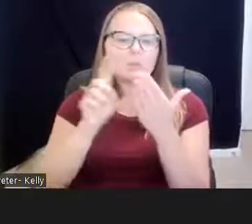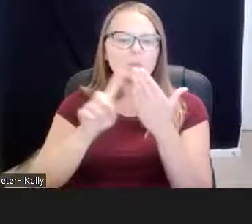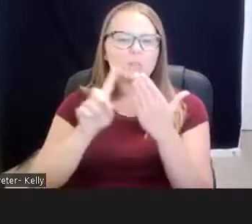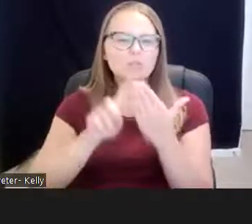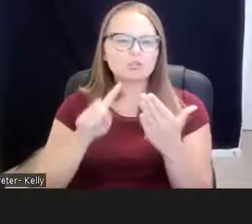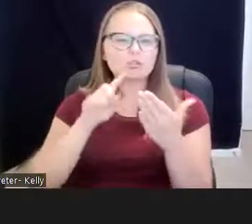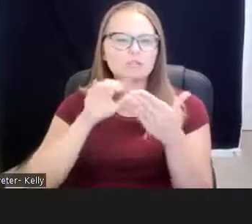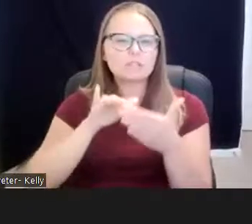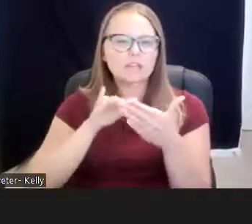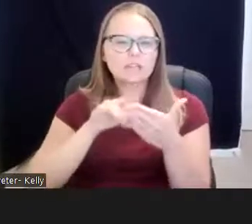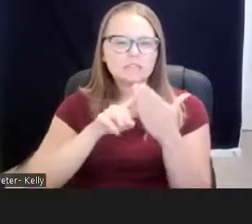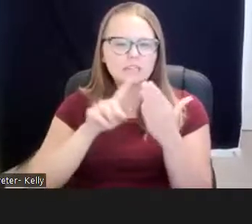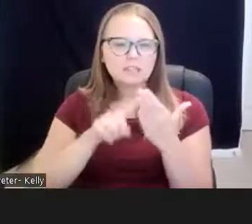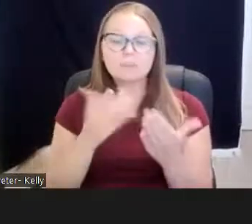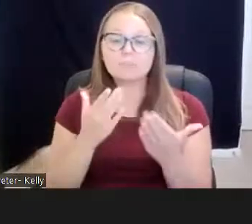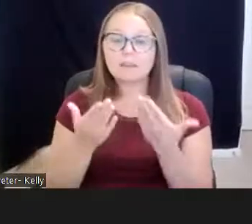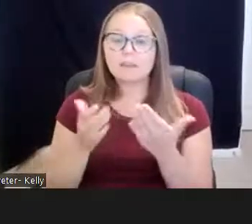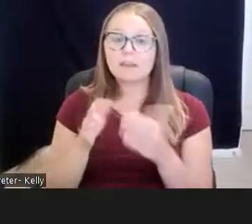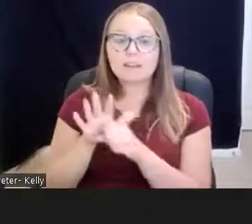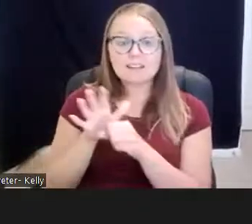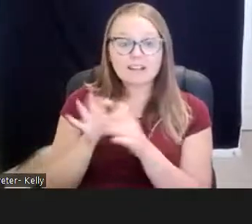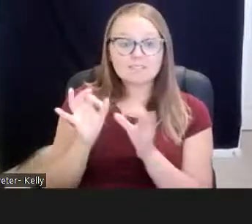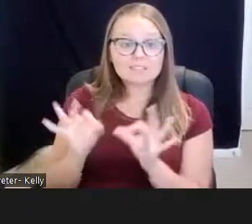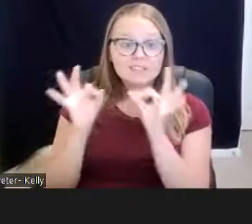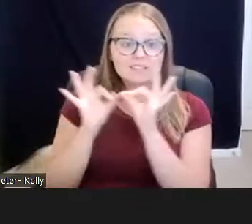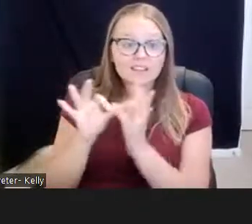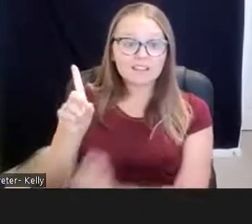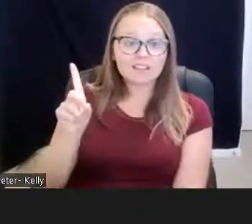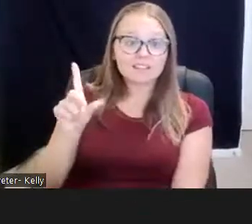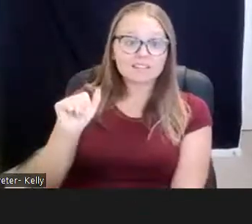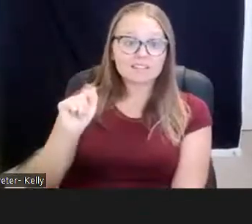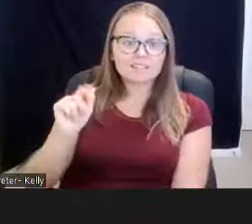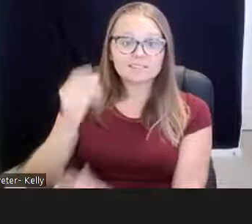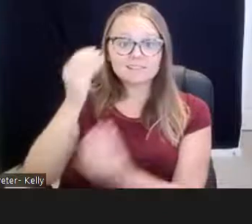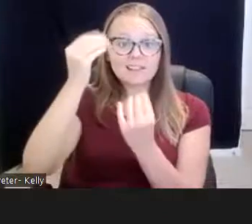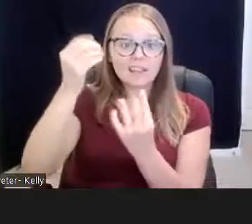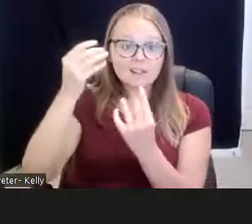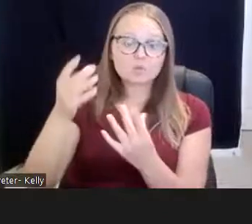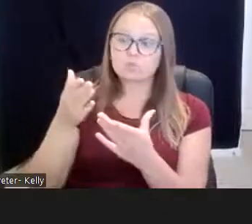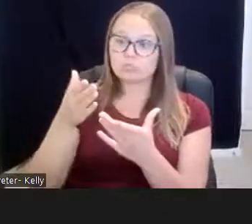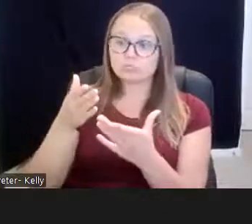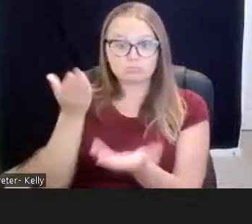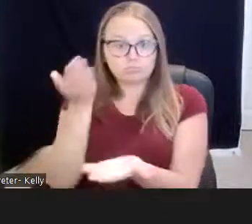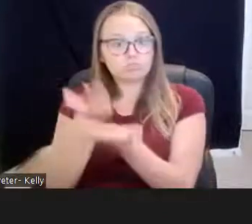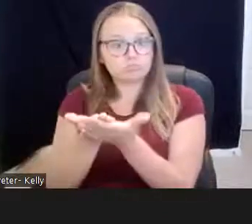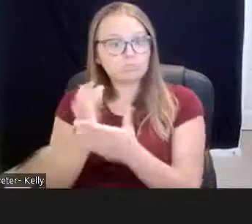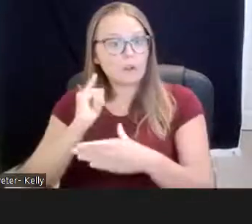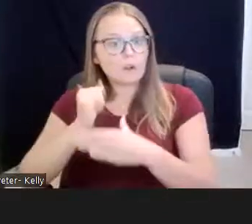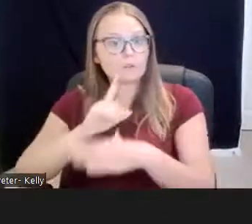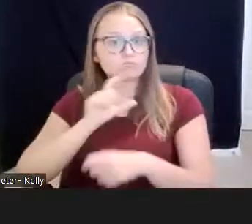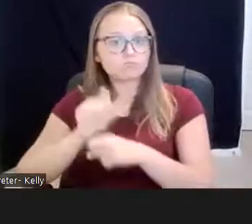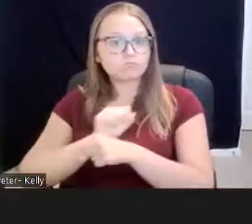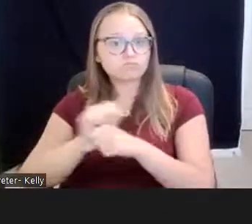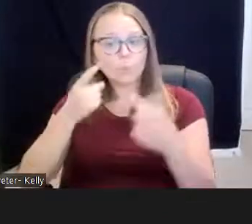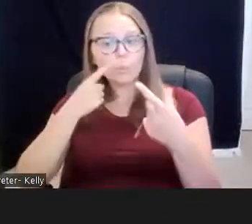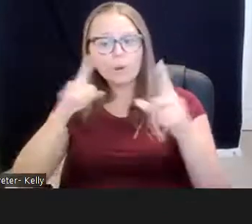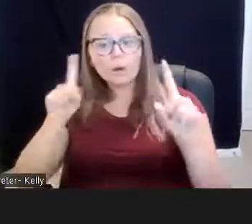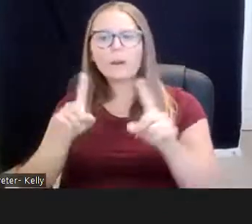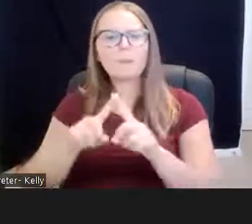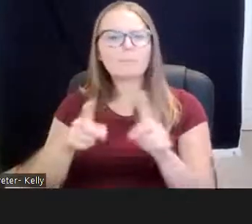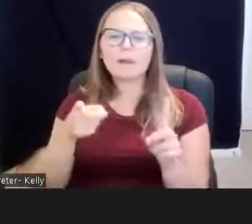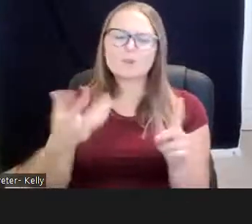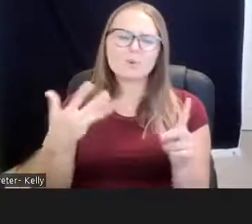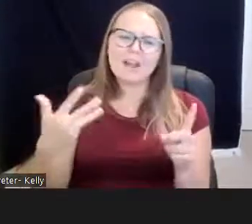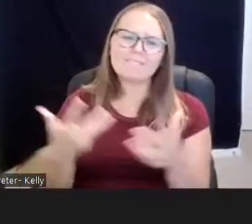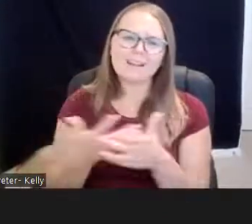whether there was enough significant data to prove that an intervention worked, but you've got a